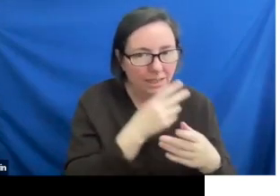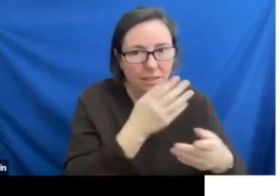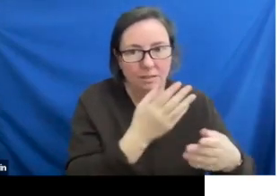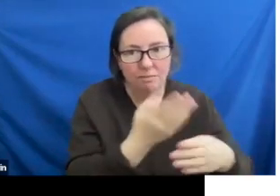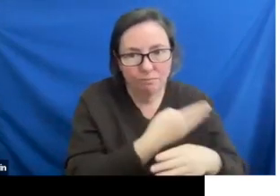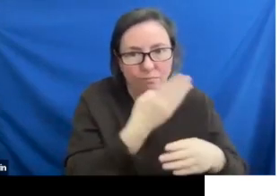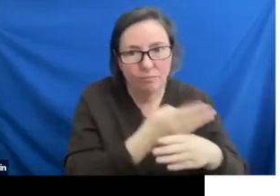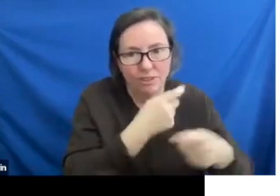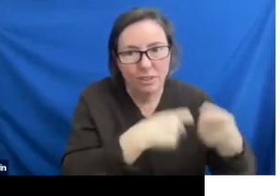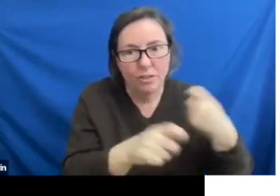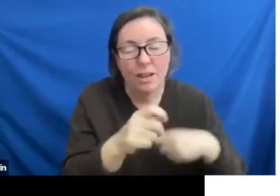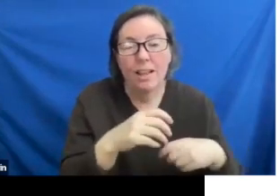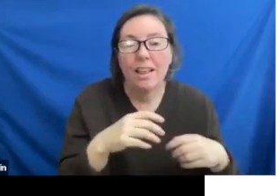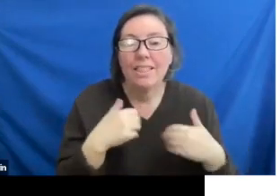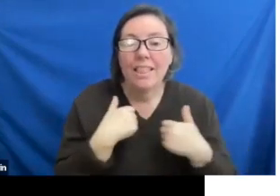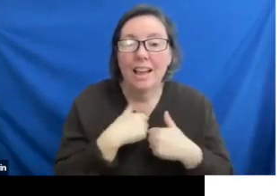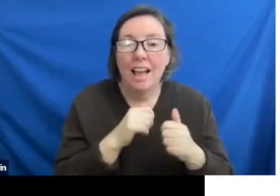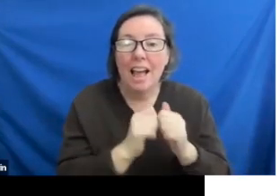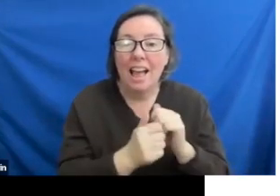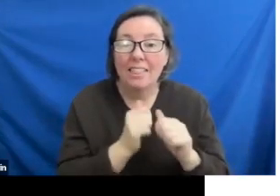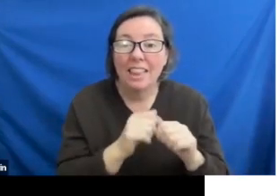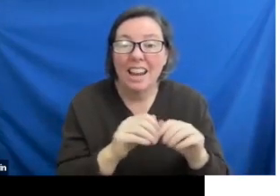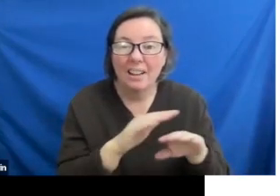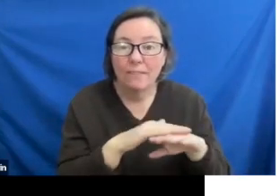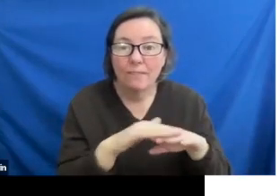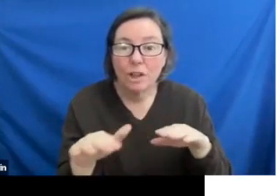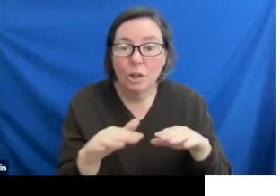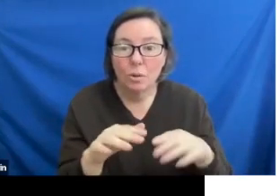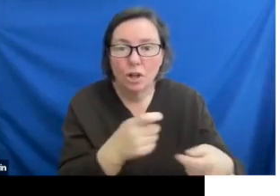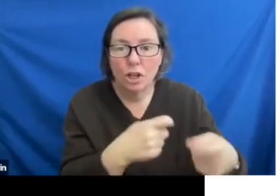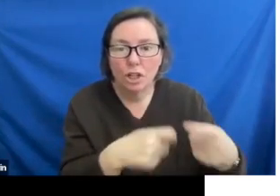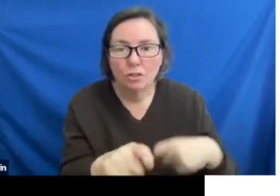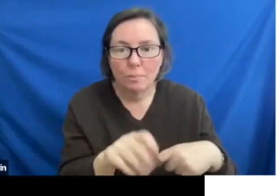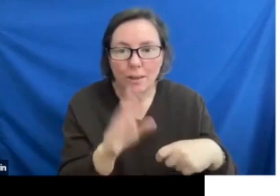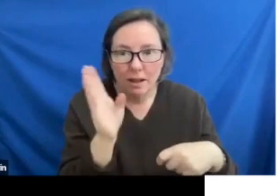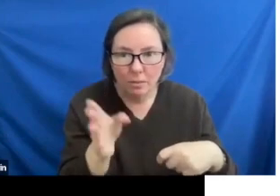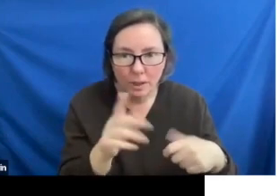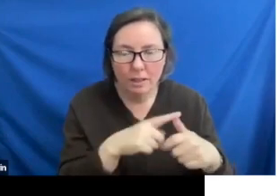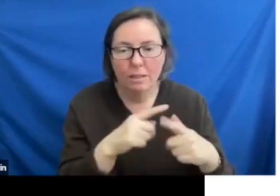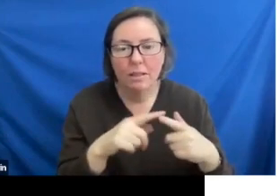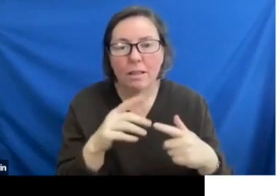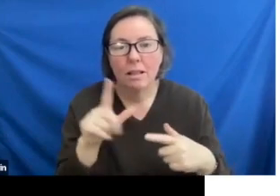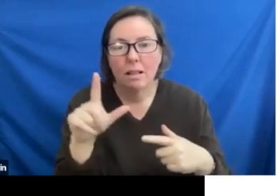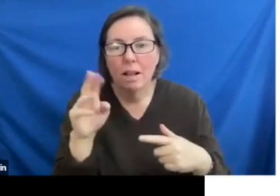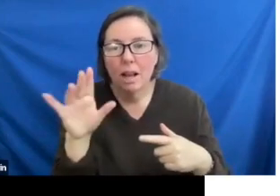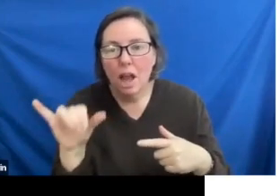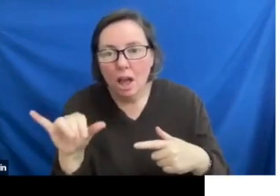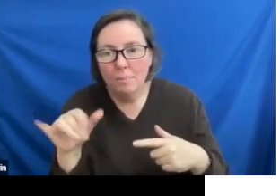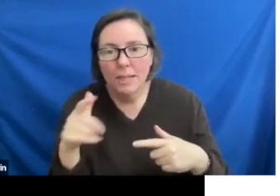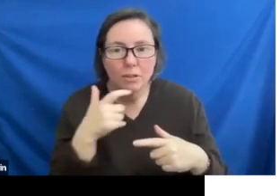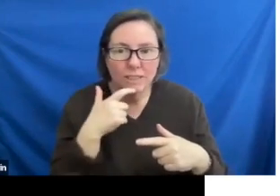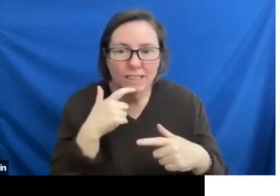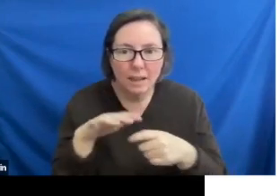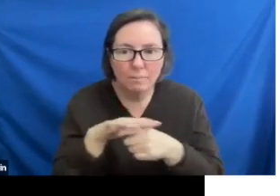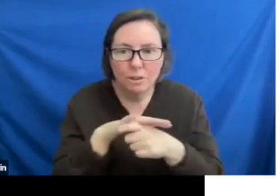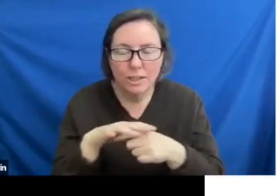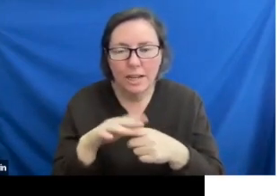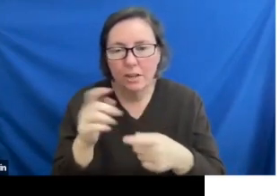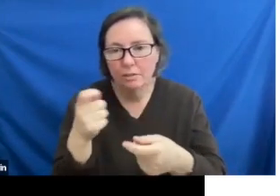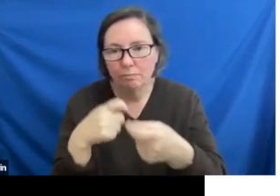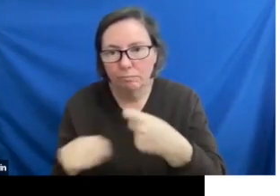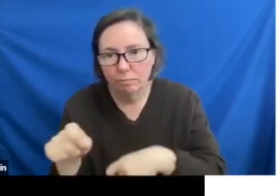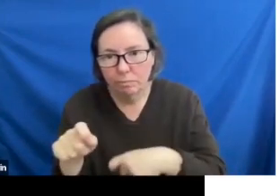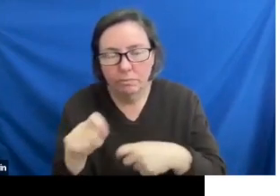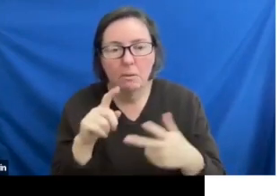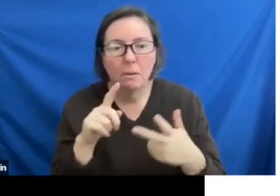athletic floor, do some upgrades to the lobby area, sort of the reception area, that space, and then have the